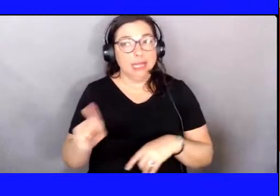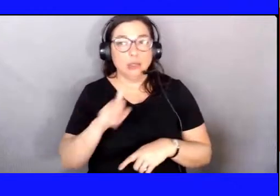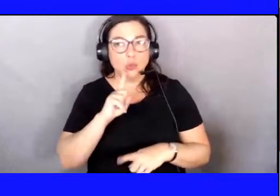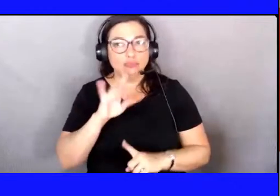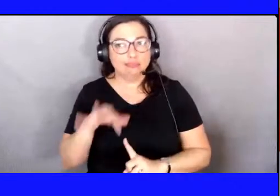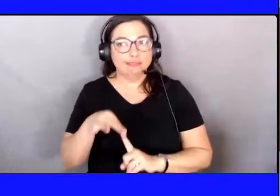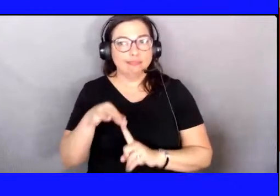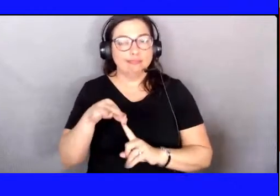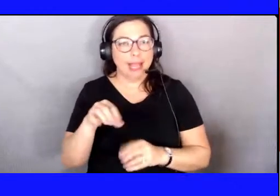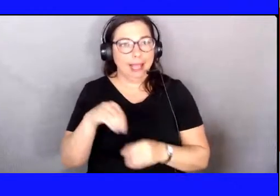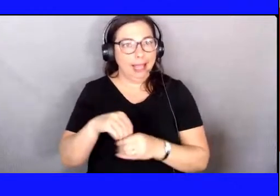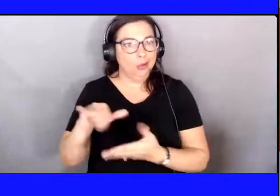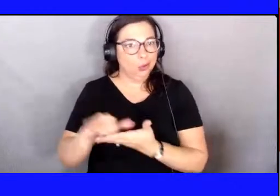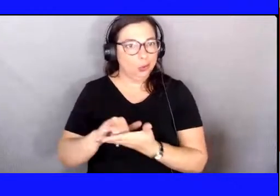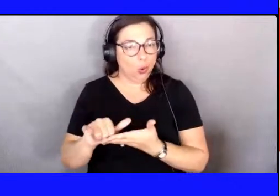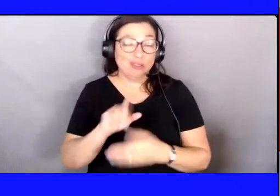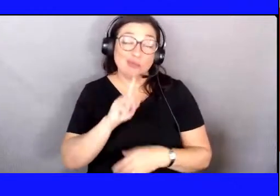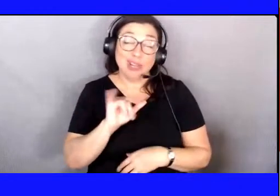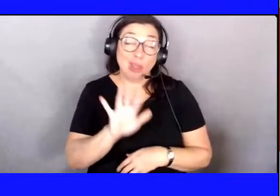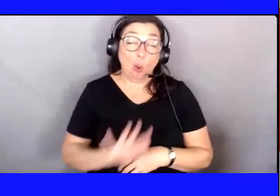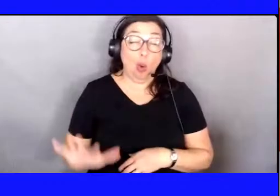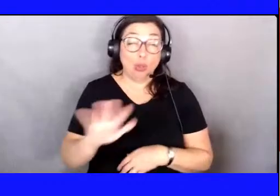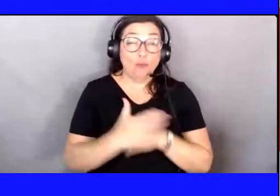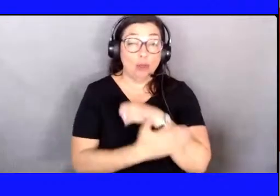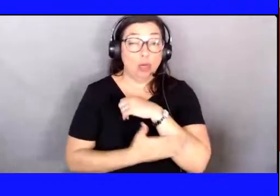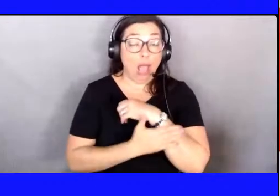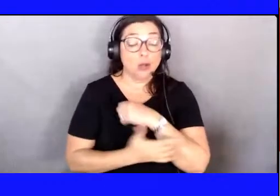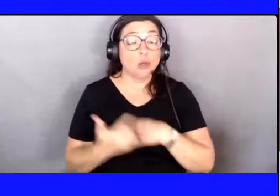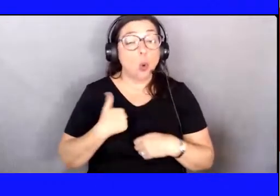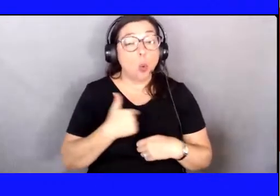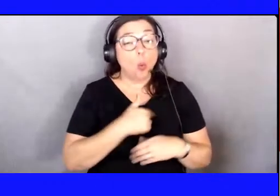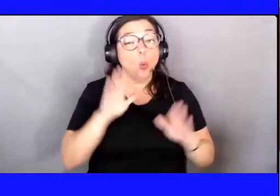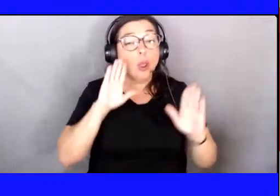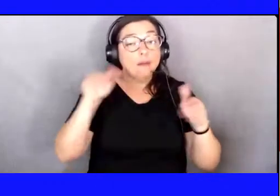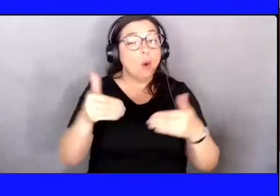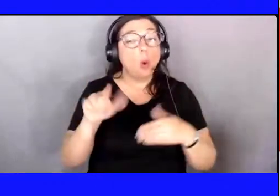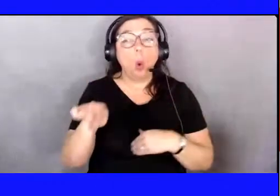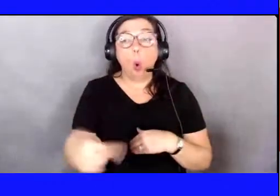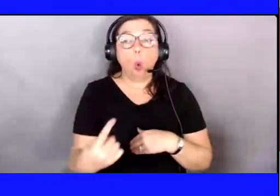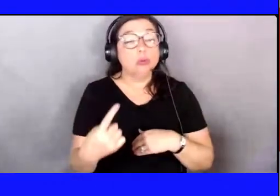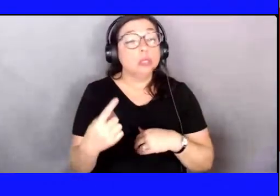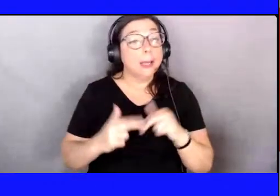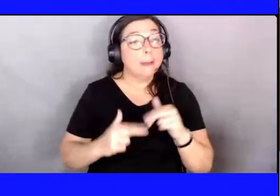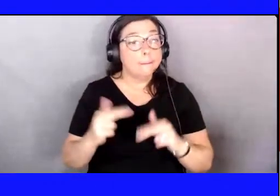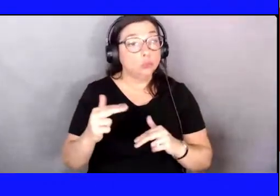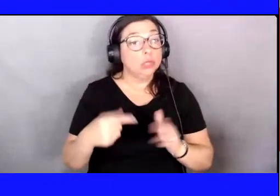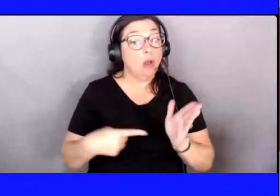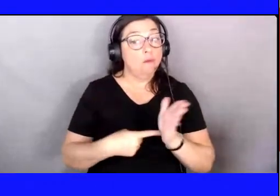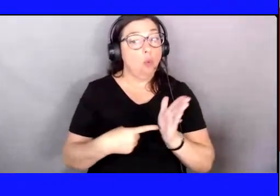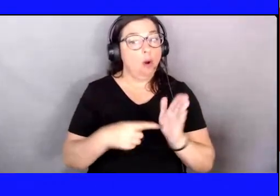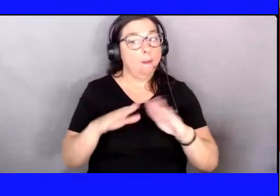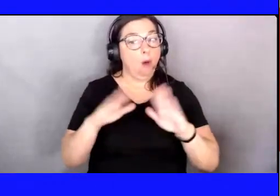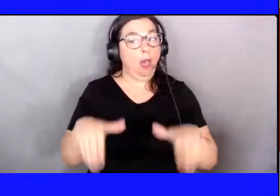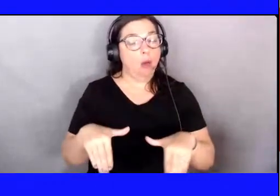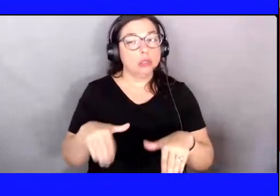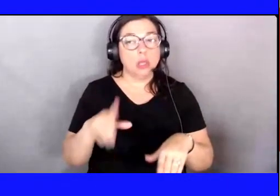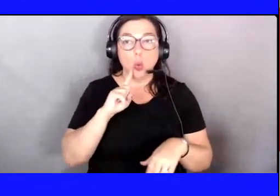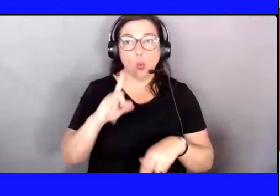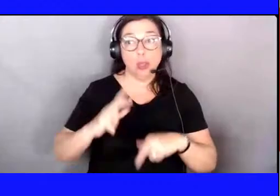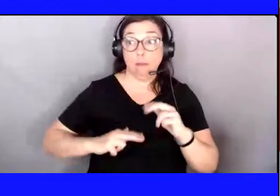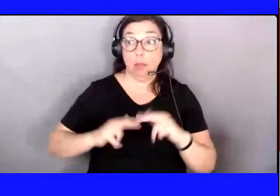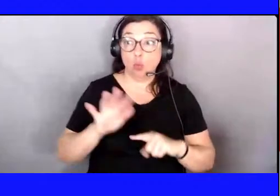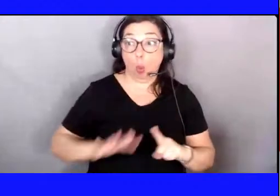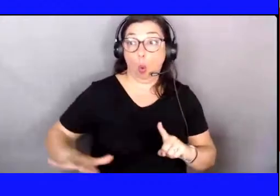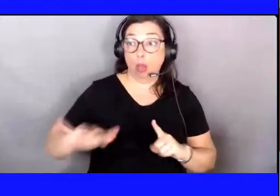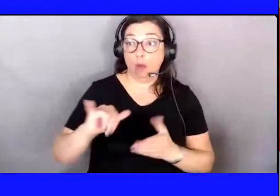York City, but across the country. And we focus only on building affordable housing. We've built it across New York City,